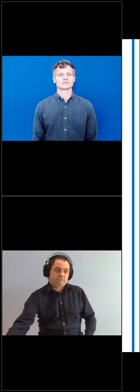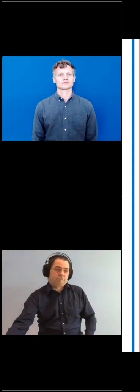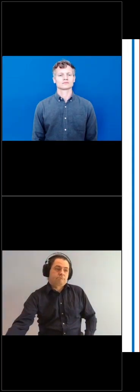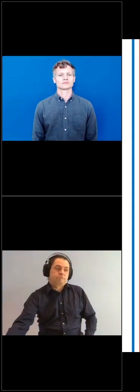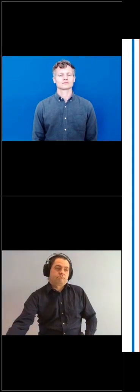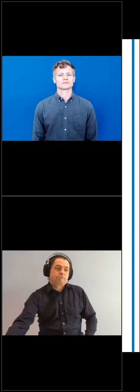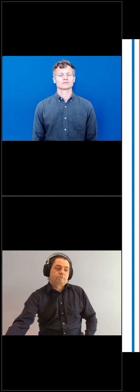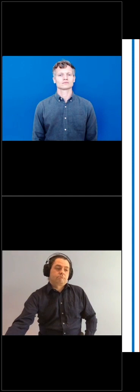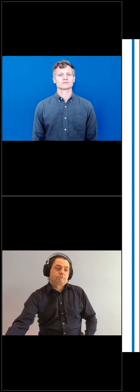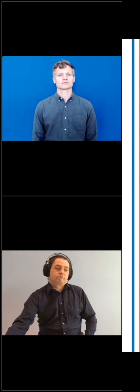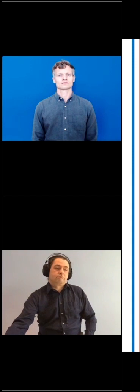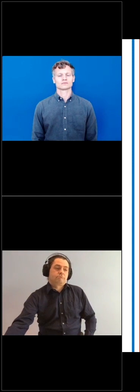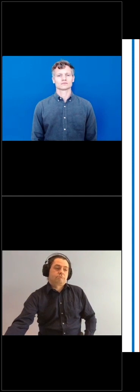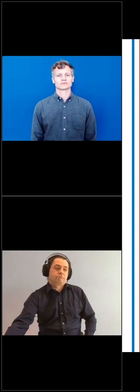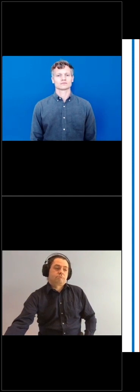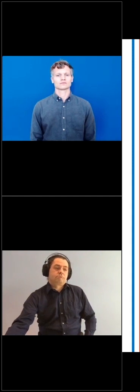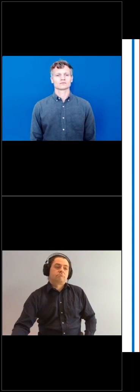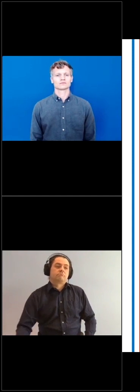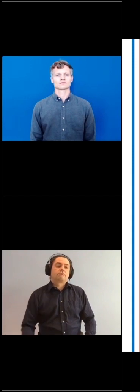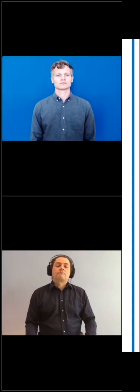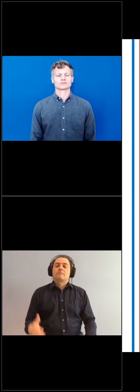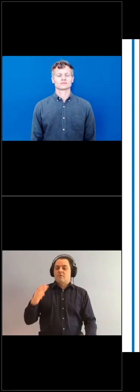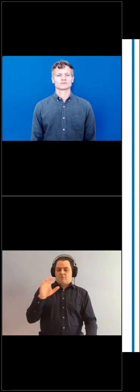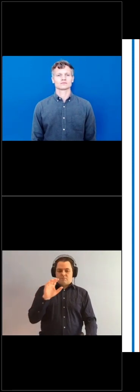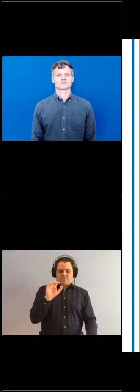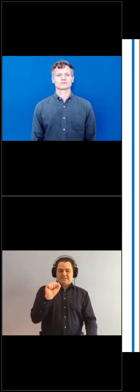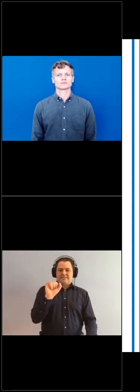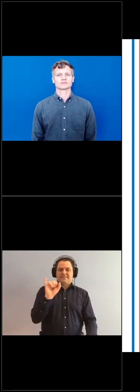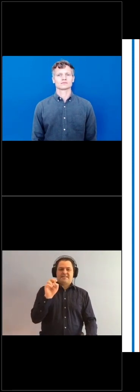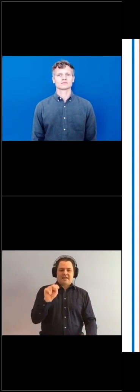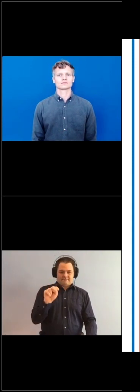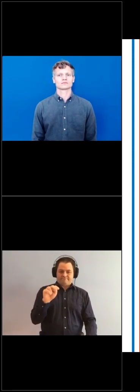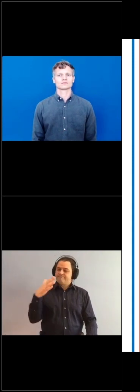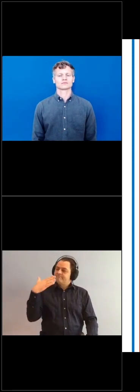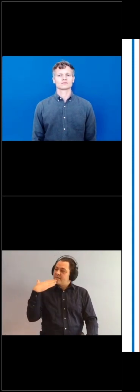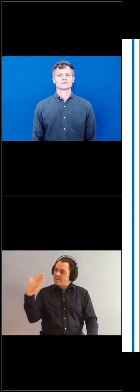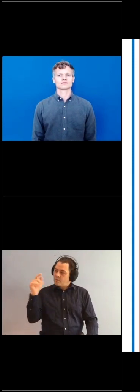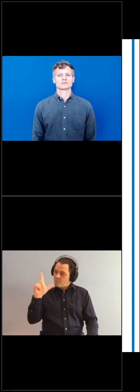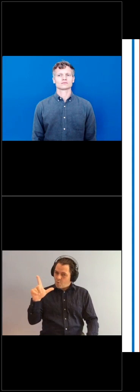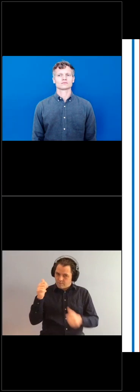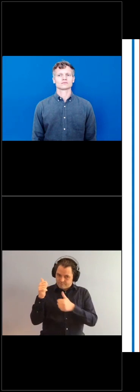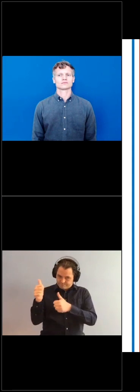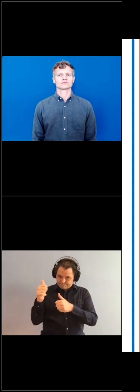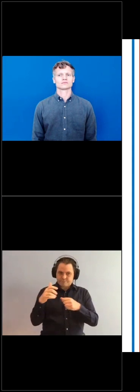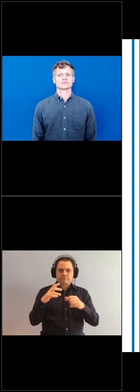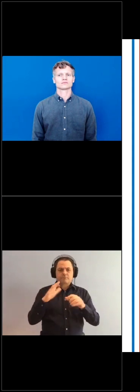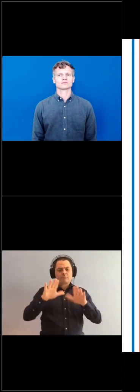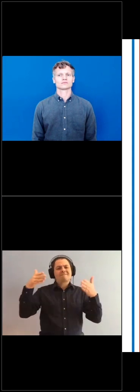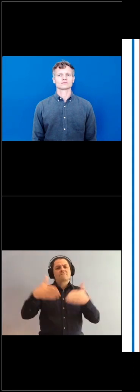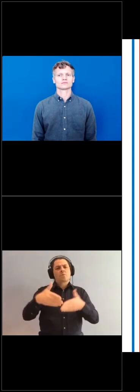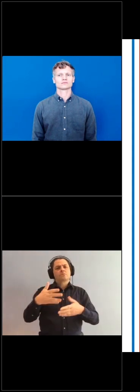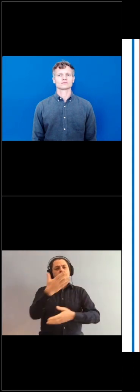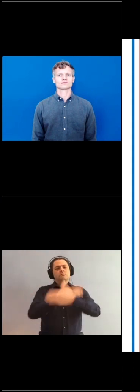So building a bit further on what Paul has introduced, so I want to highlight that persons with disabilities might be exposed